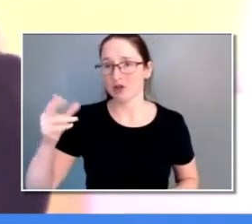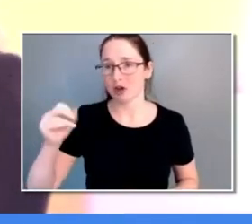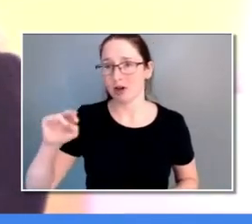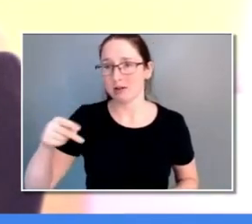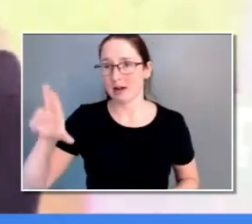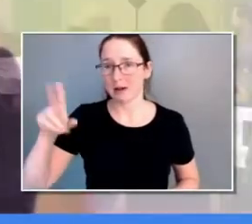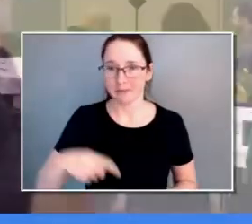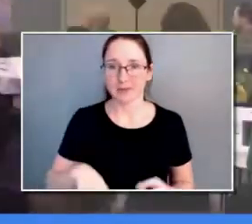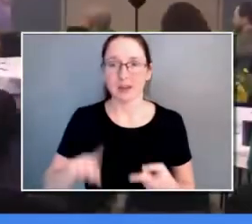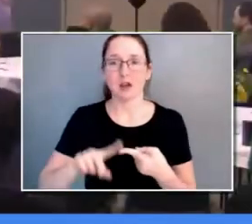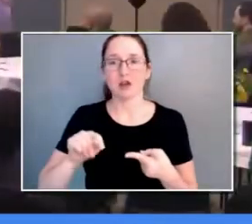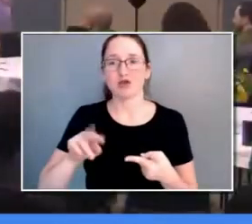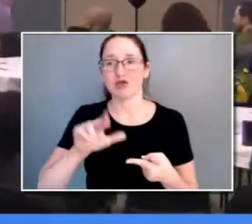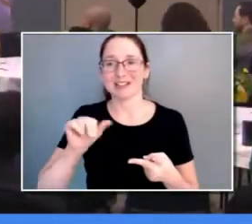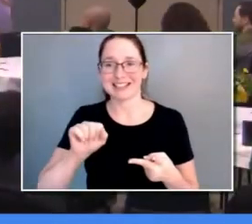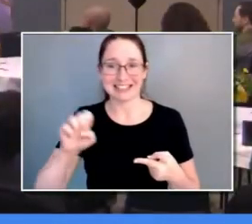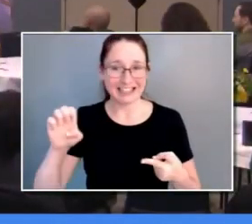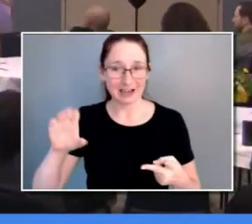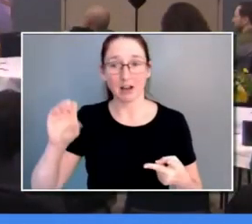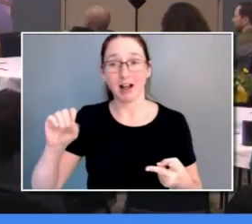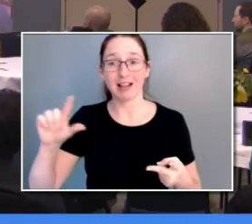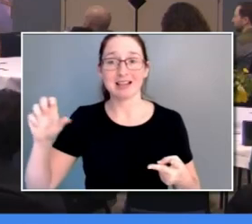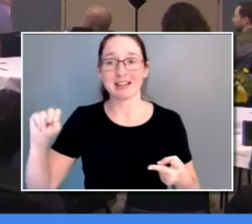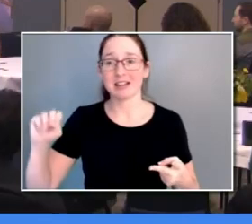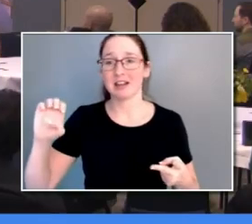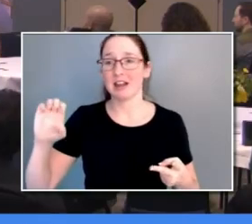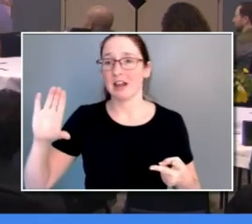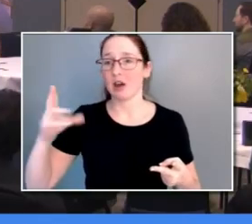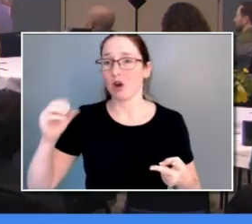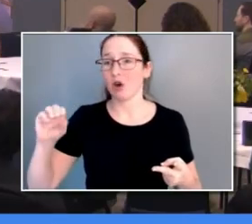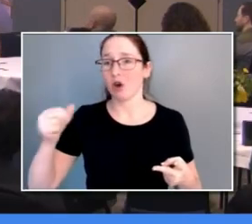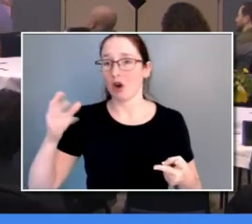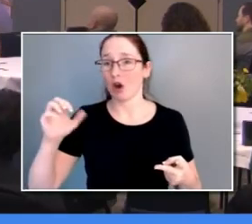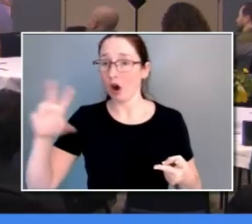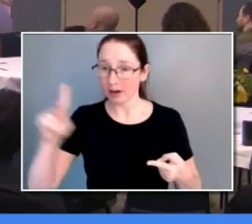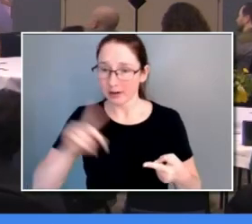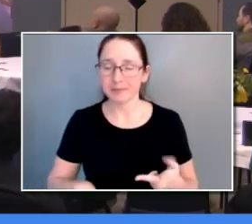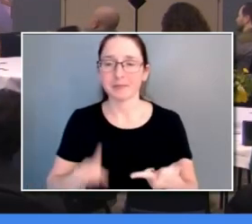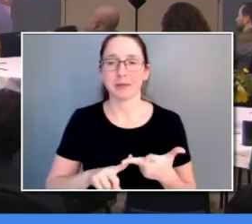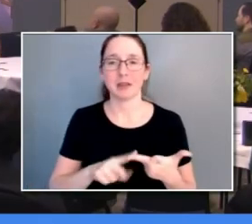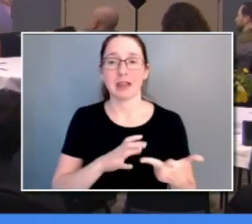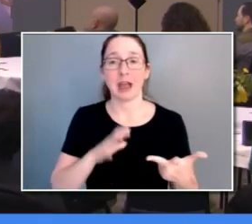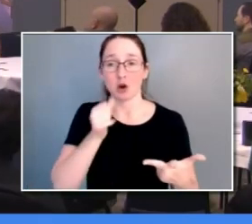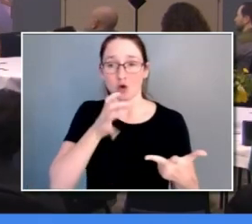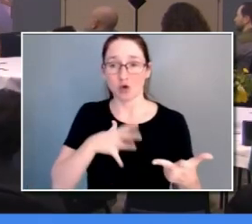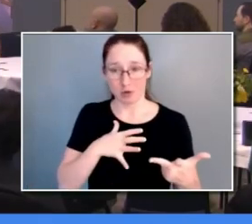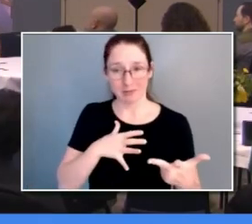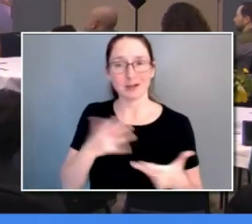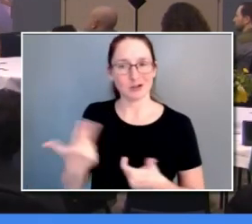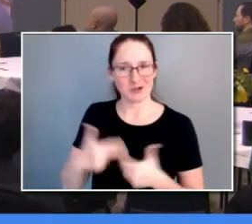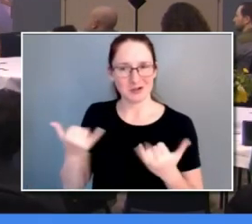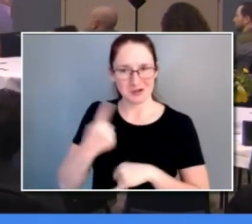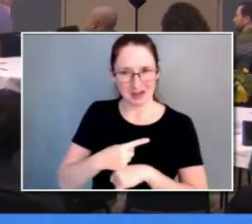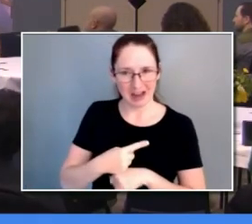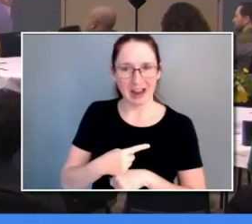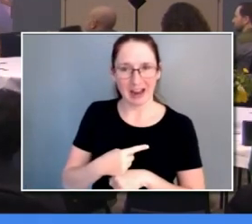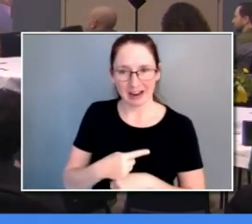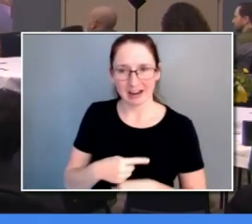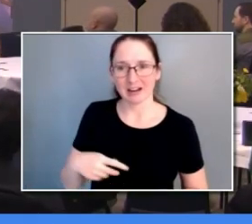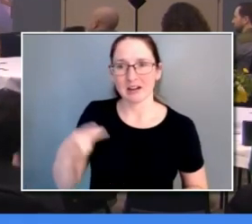Trustee Colleen Echo Hawk. A Congresswoman is joining us today from Mila Jayapal.